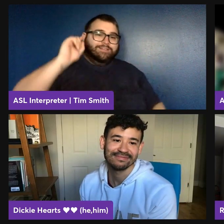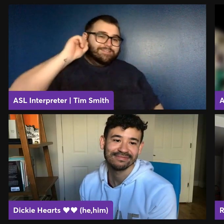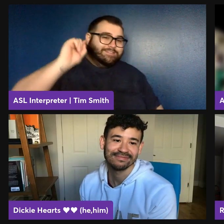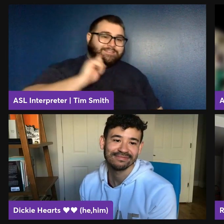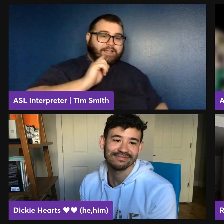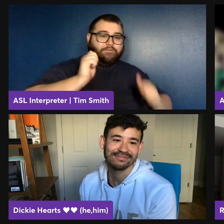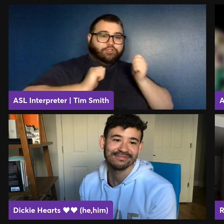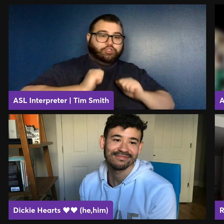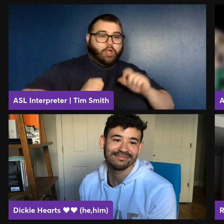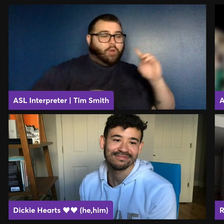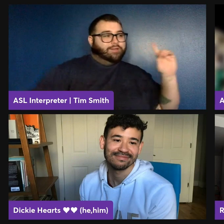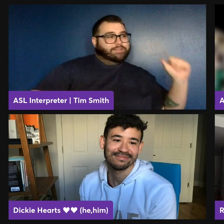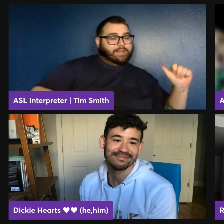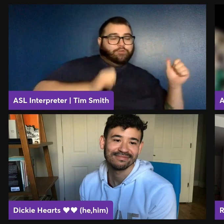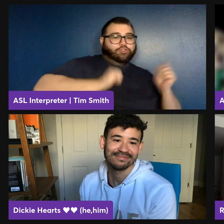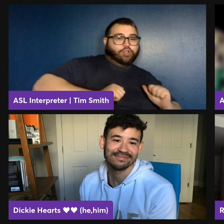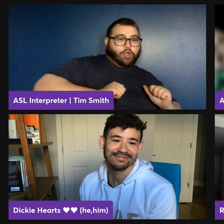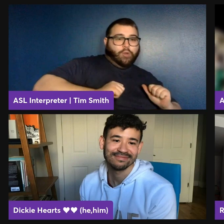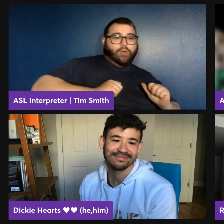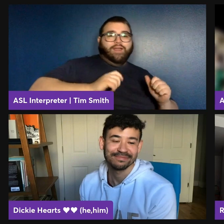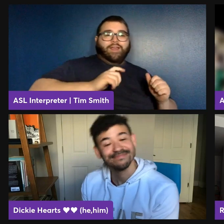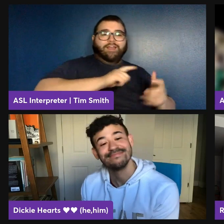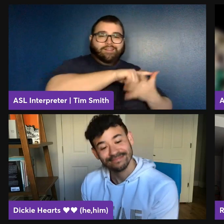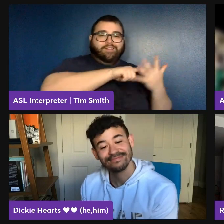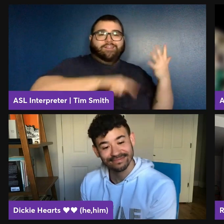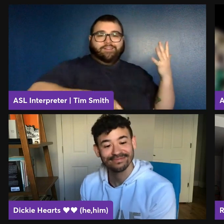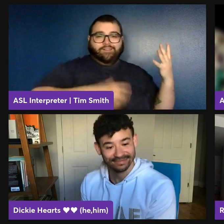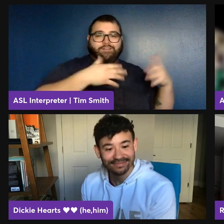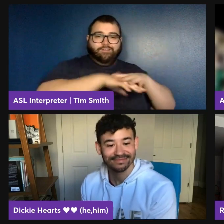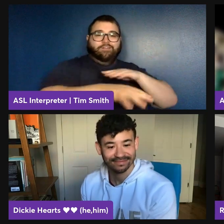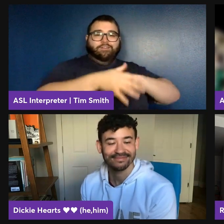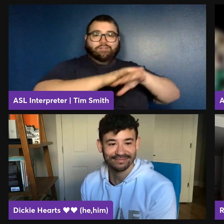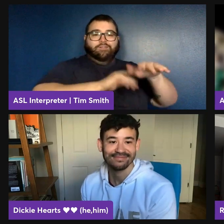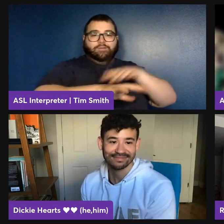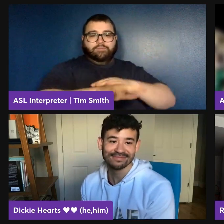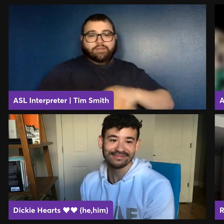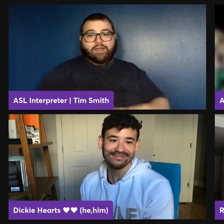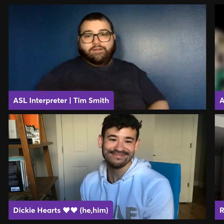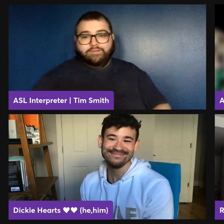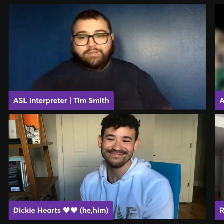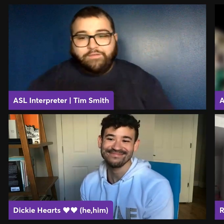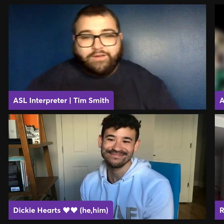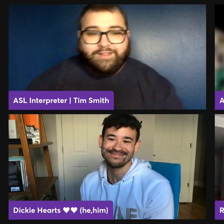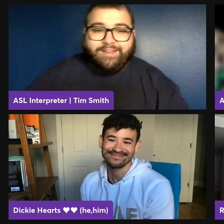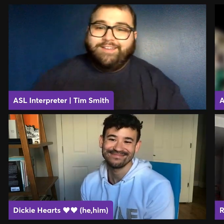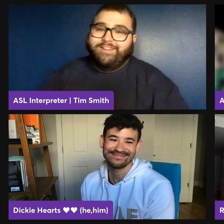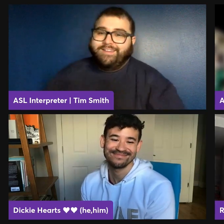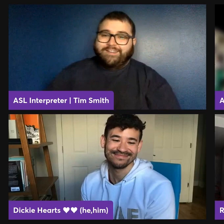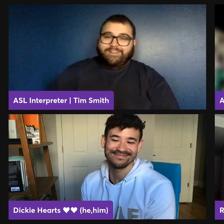and a disabled show and so many things show.